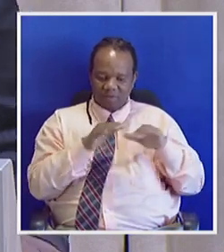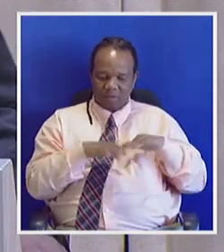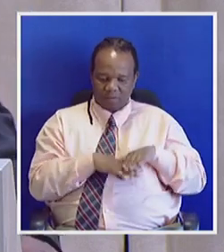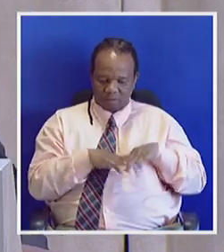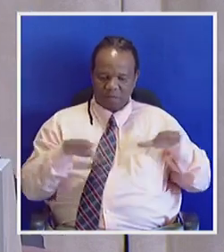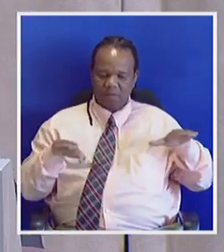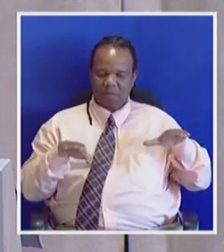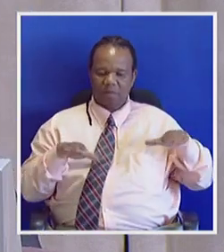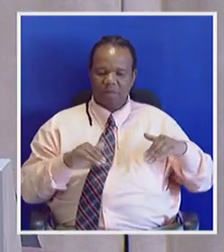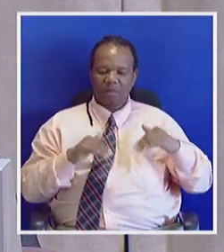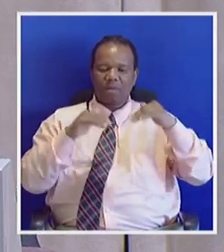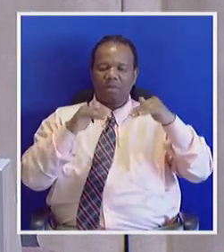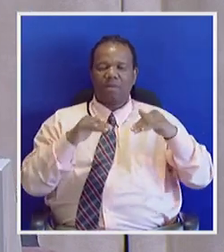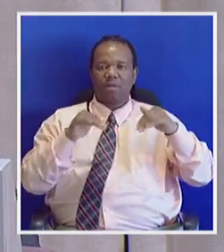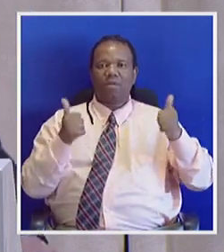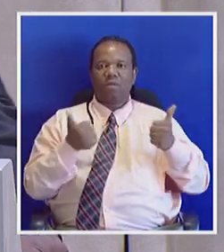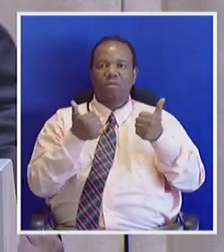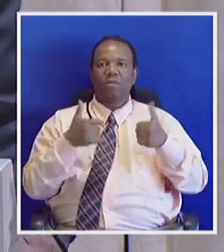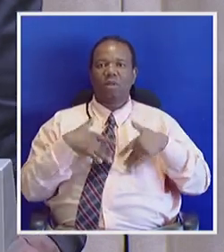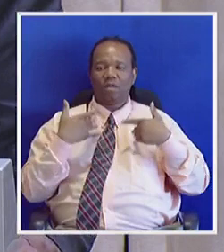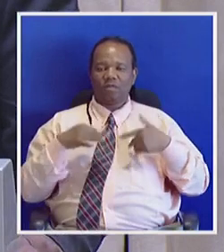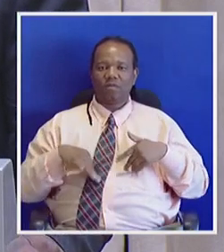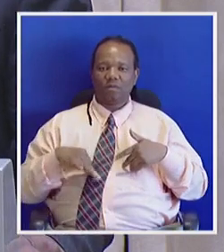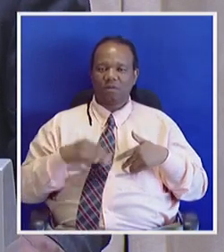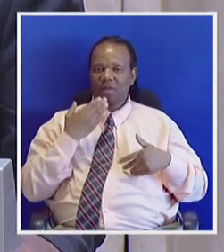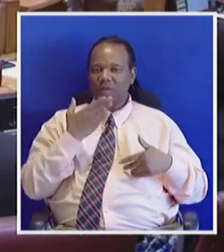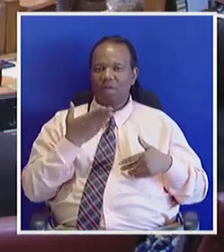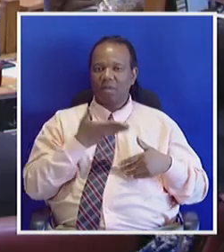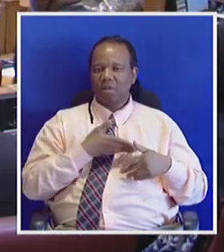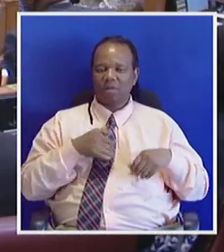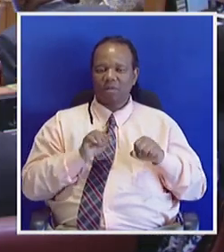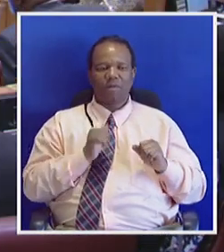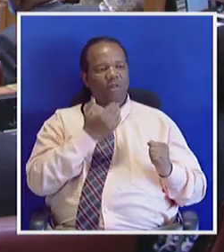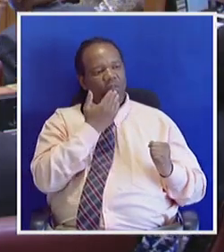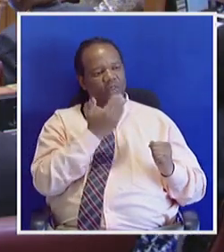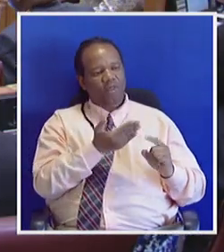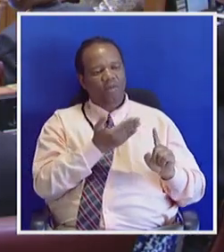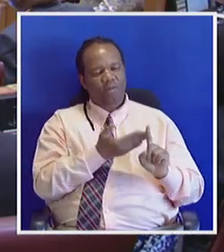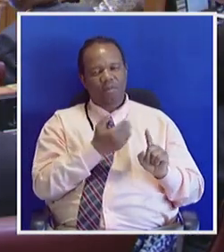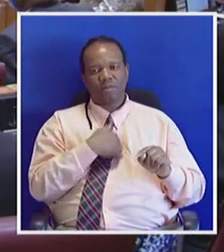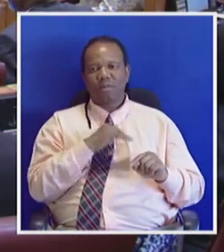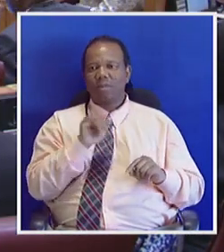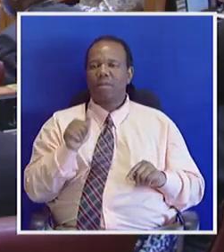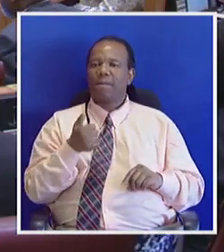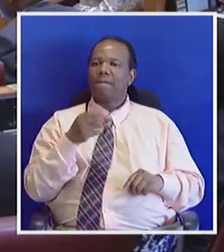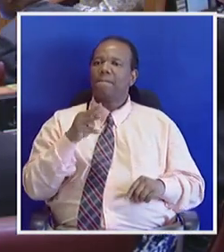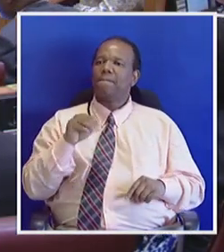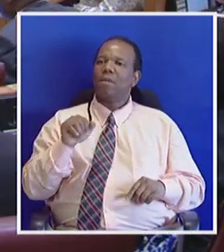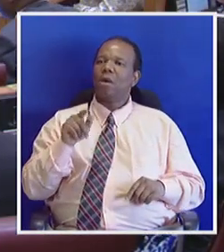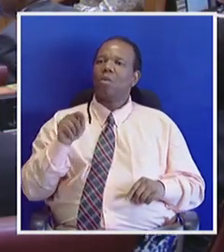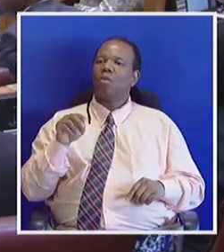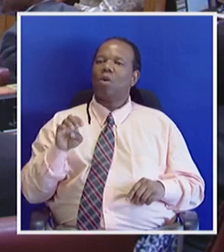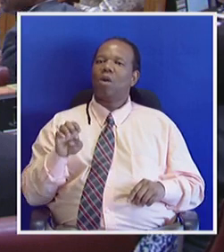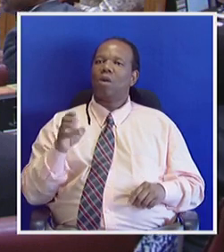our people a decent living. Thank you, Madam Chair. Thank you, Deputy President. The Honorable Makue.